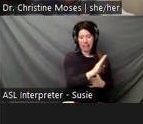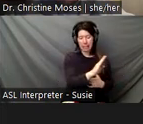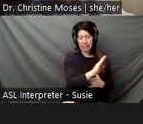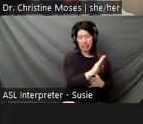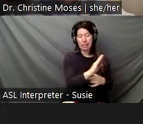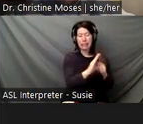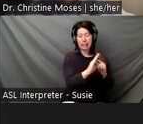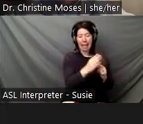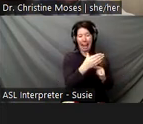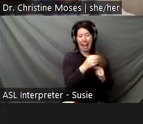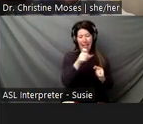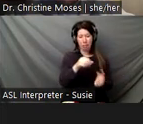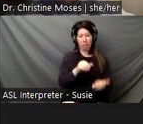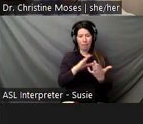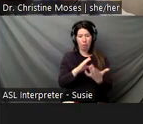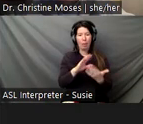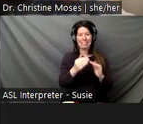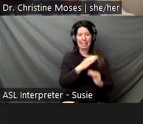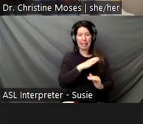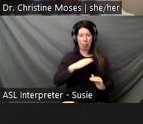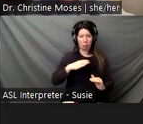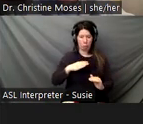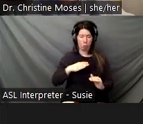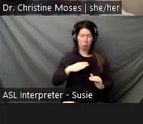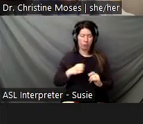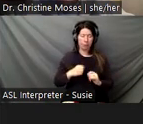and that needs to go before city council, this report. So